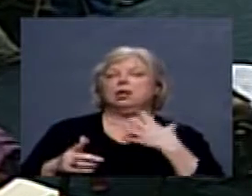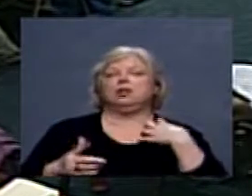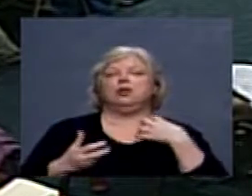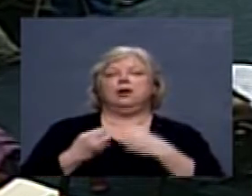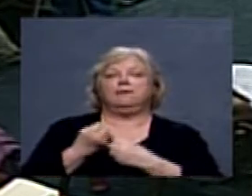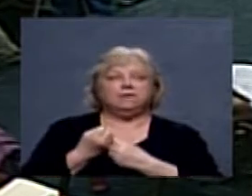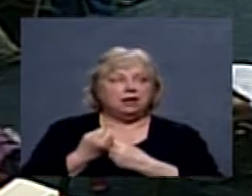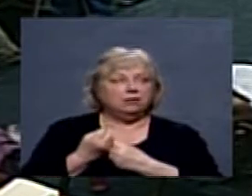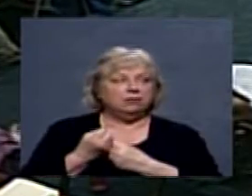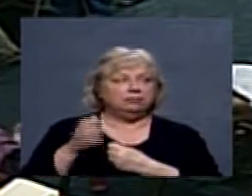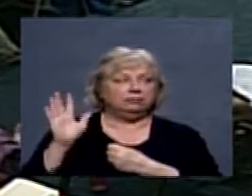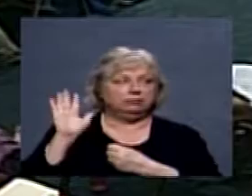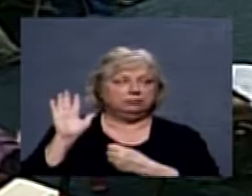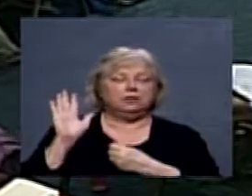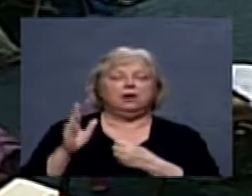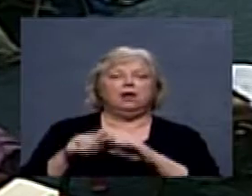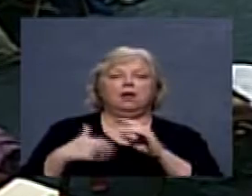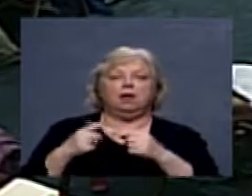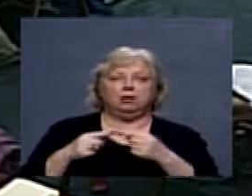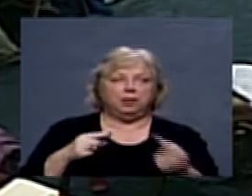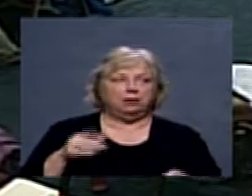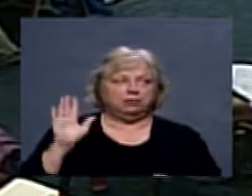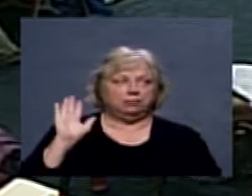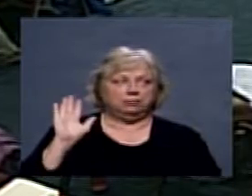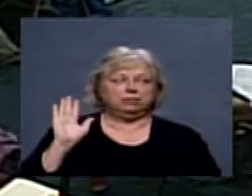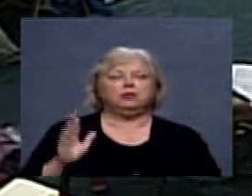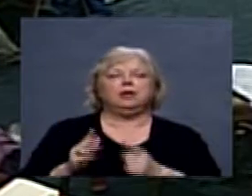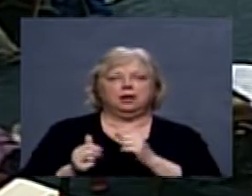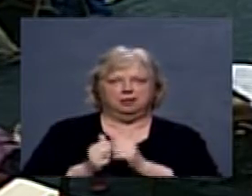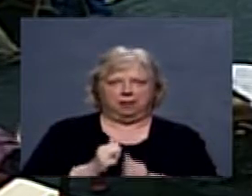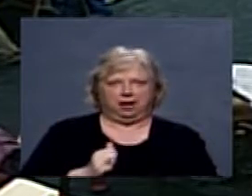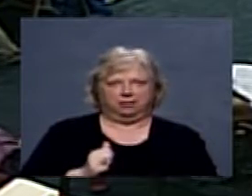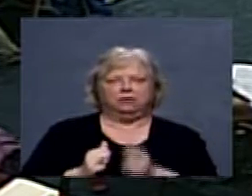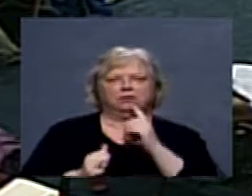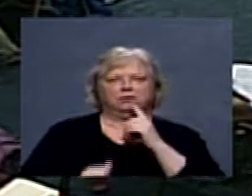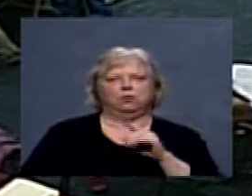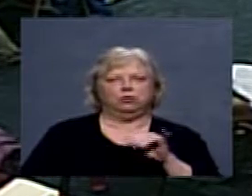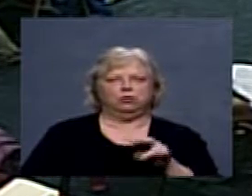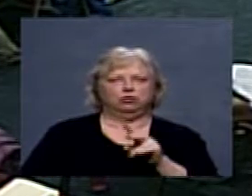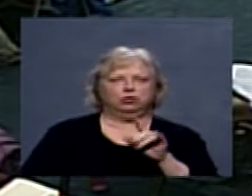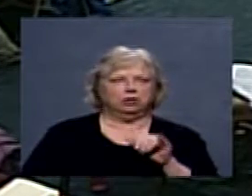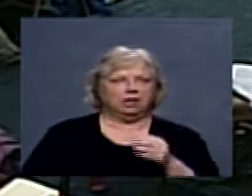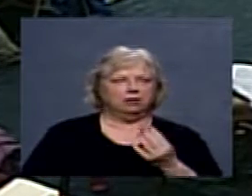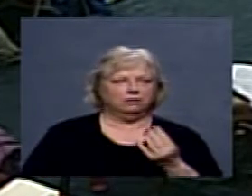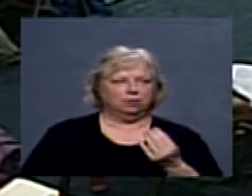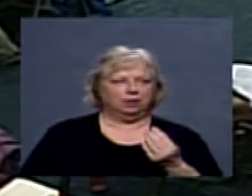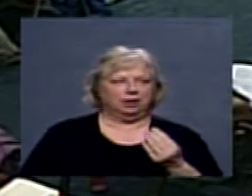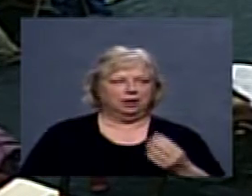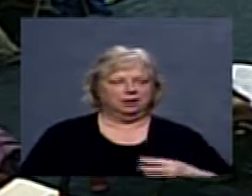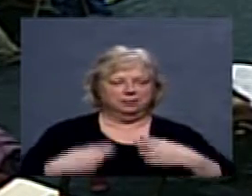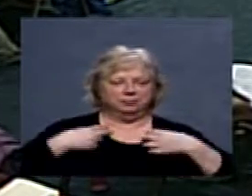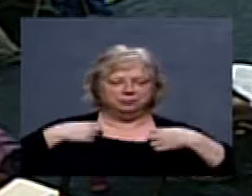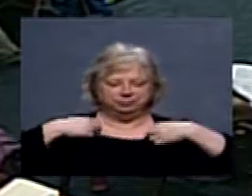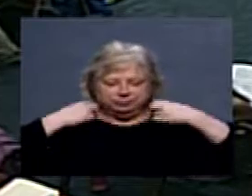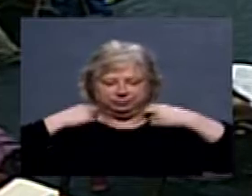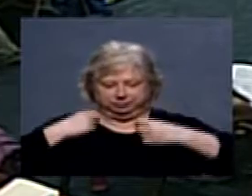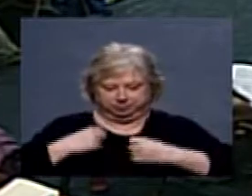favor? And all opposed? The minutes will pass for July 14th.